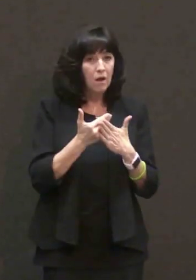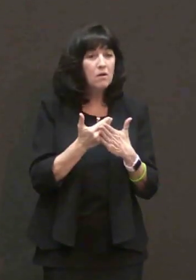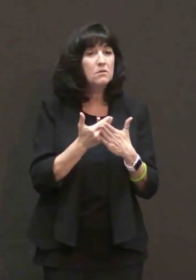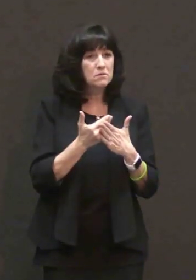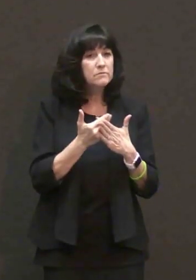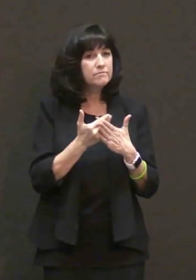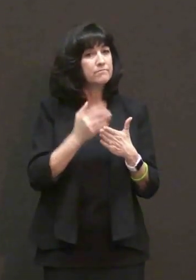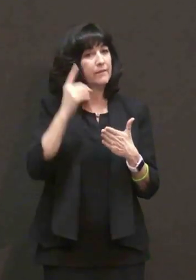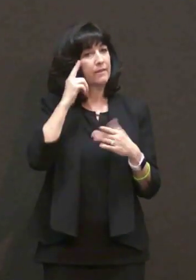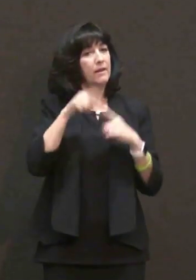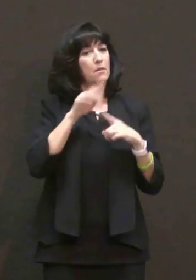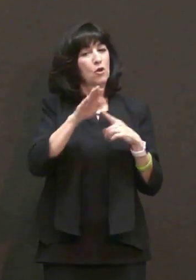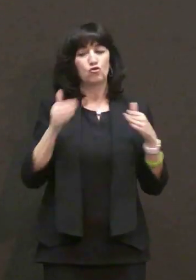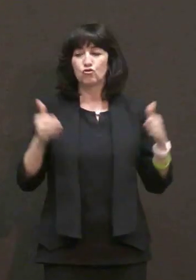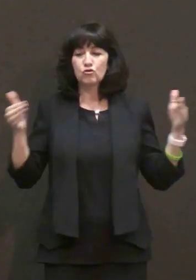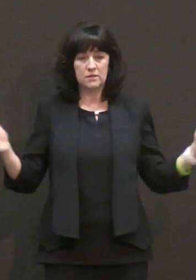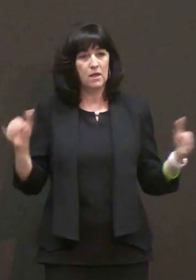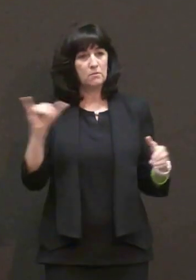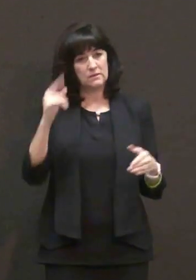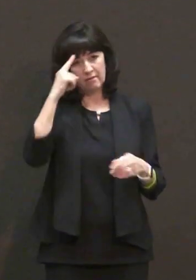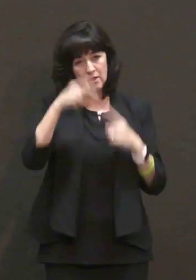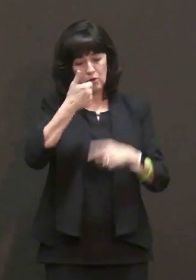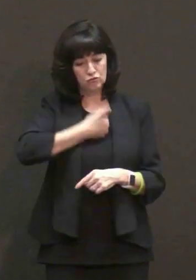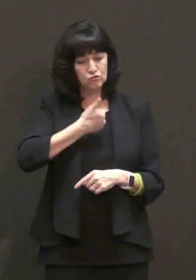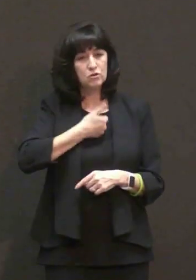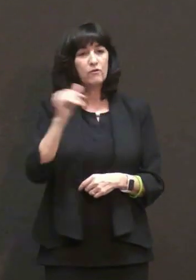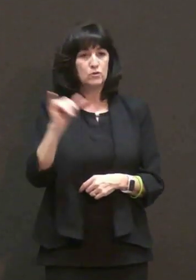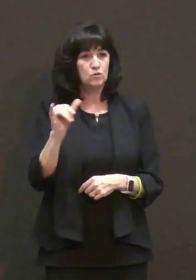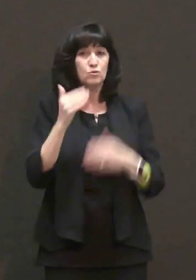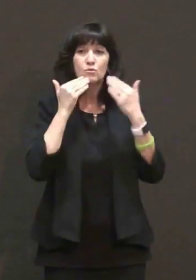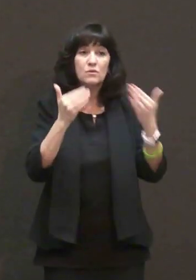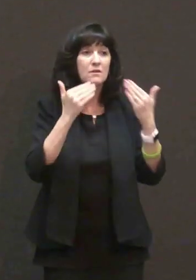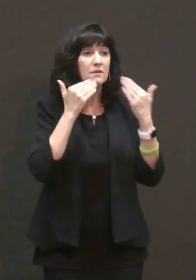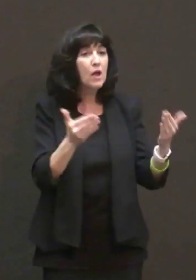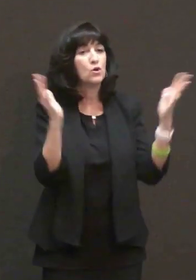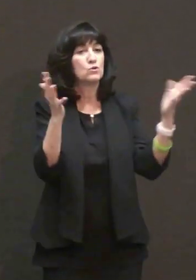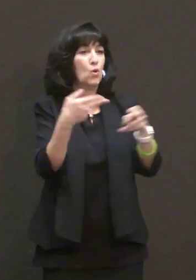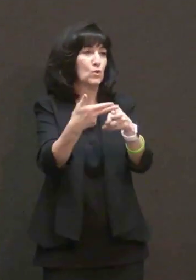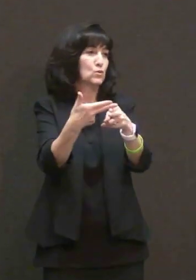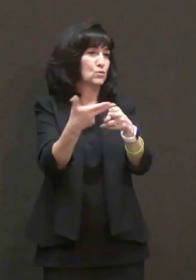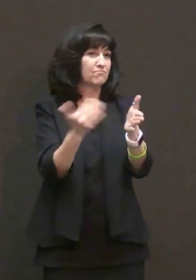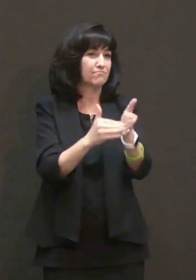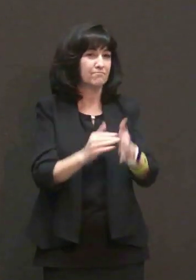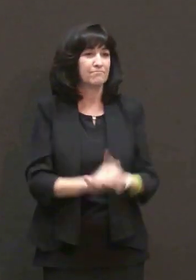your neighbors as well as yourself. So thank you very much, and we'll talk to you soon.